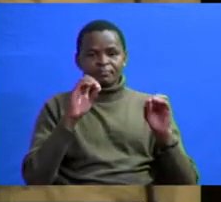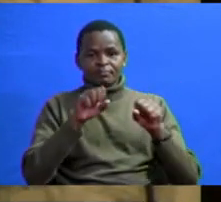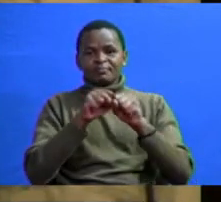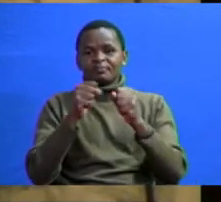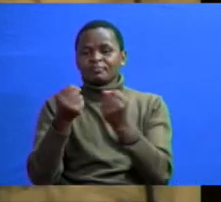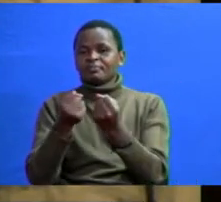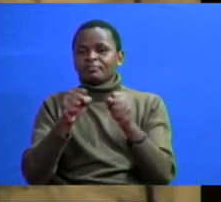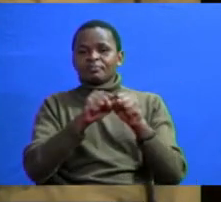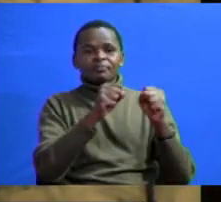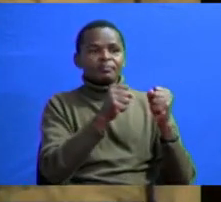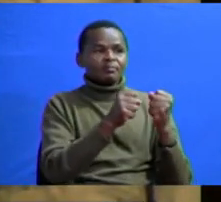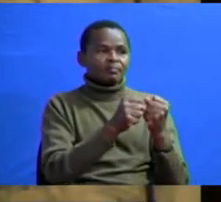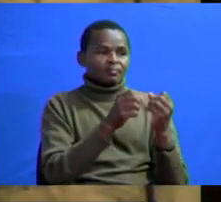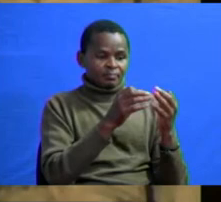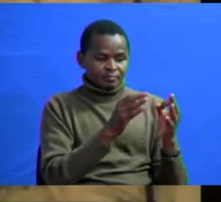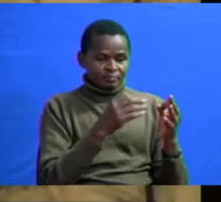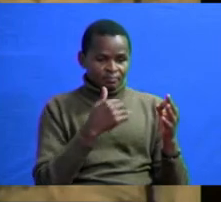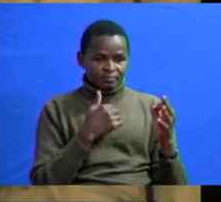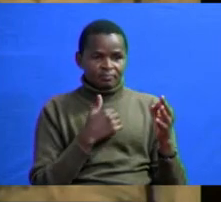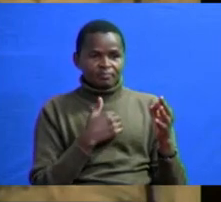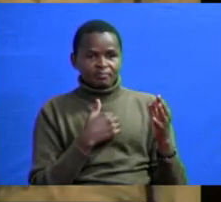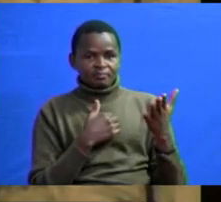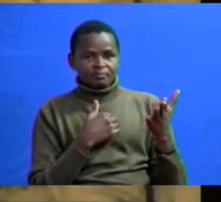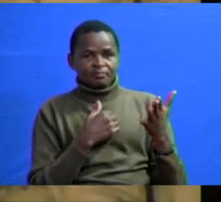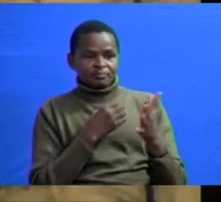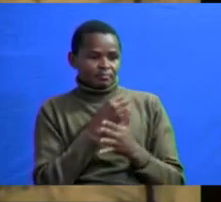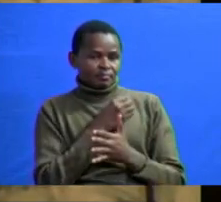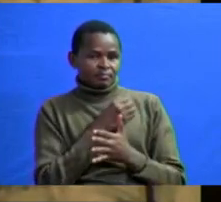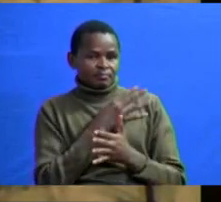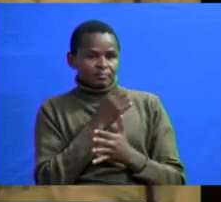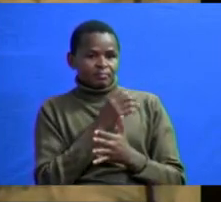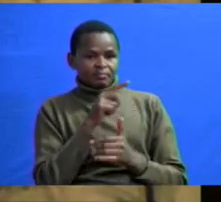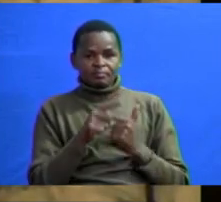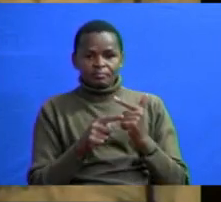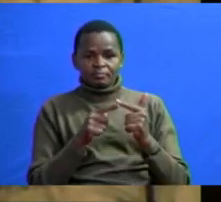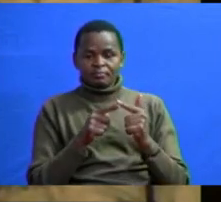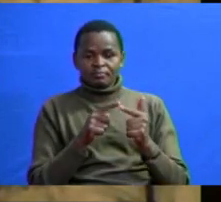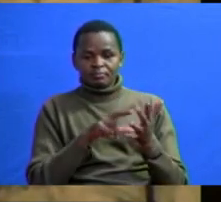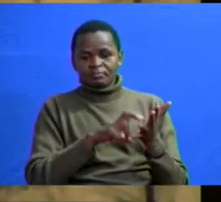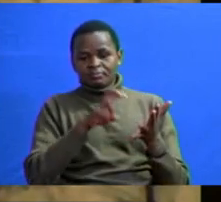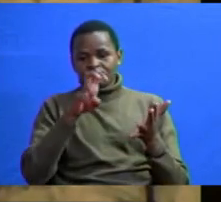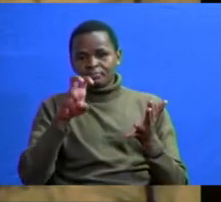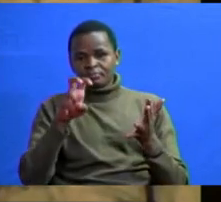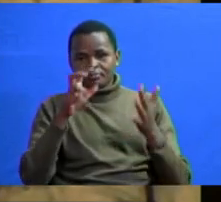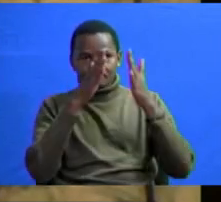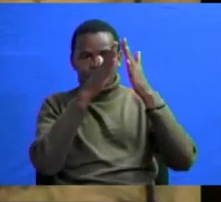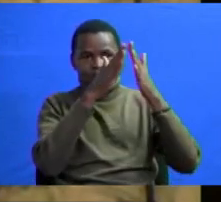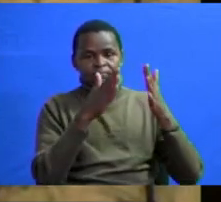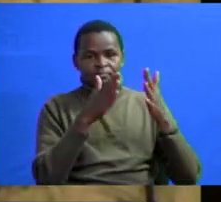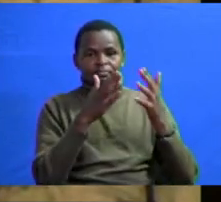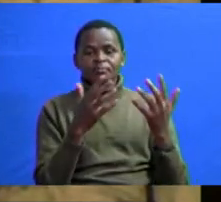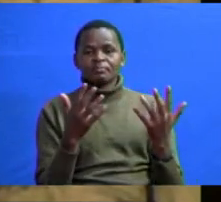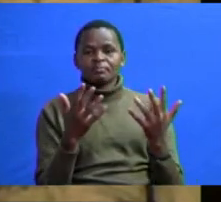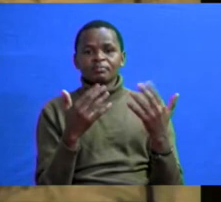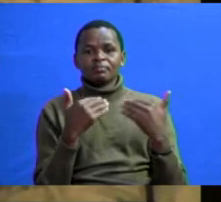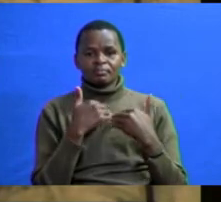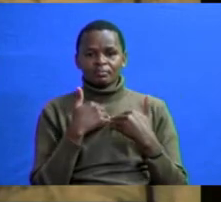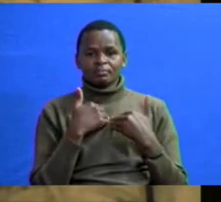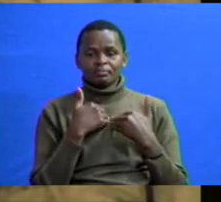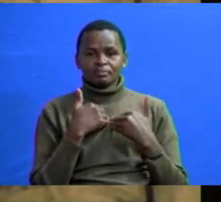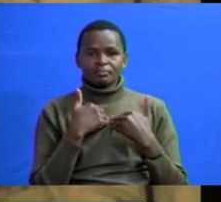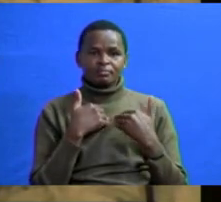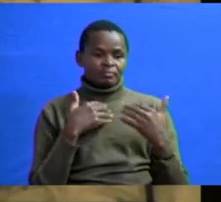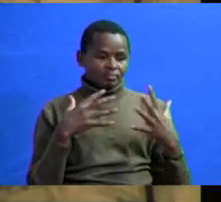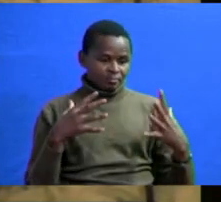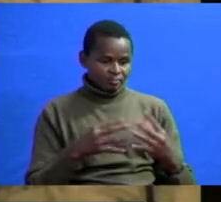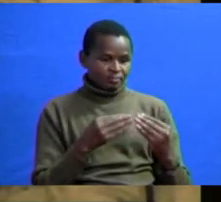so, if you have this great fear that when I step out of the house, I will probably have an attack or